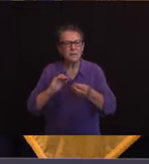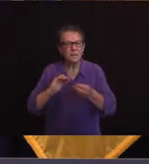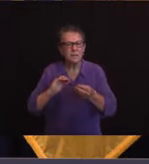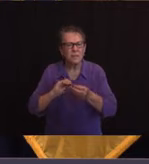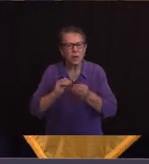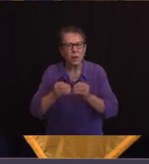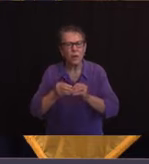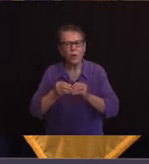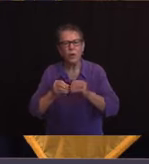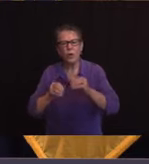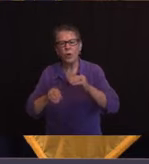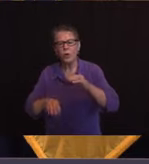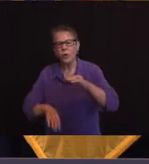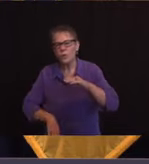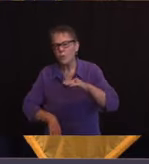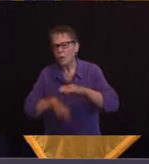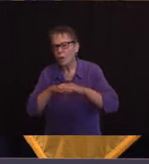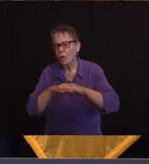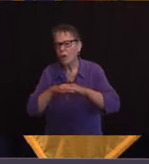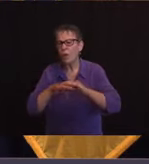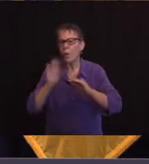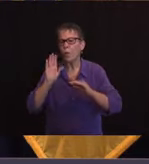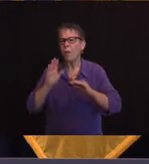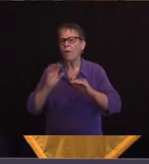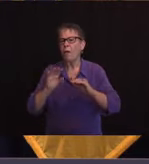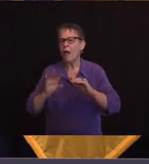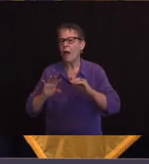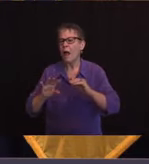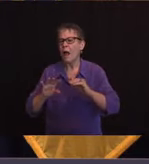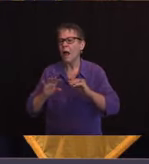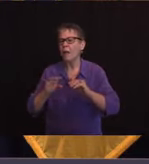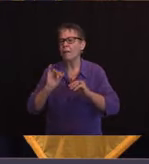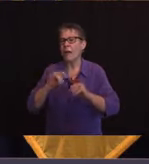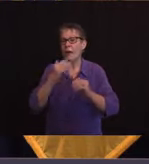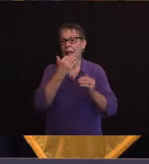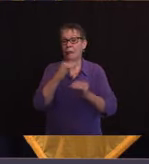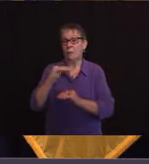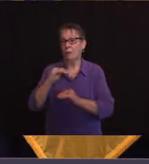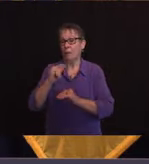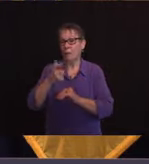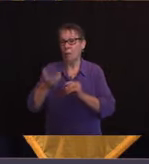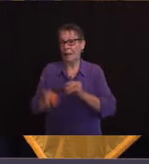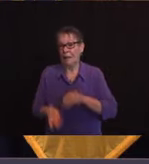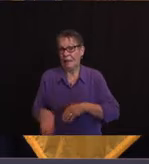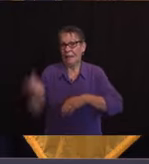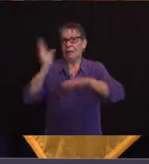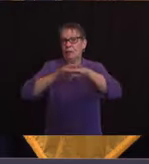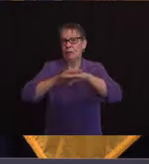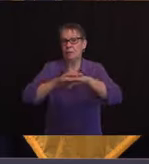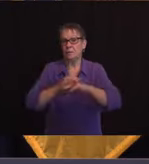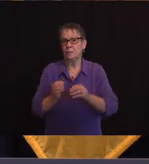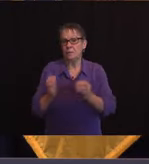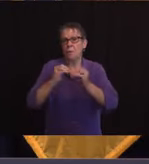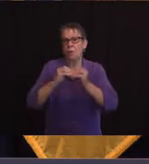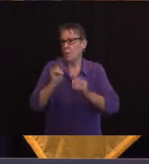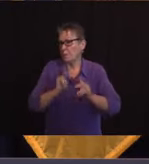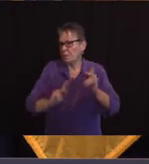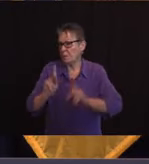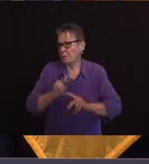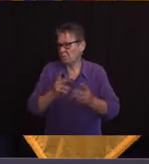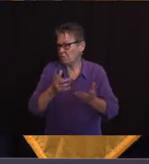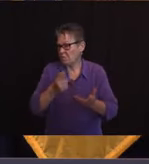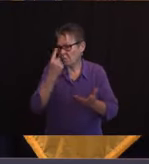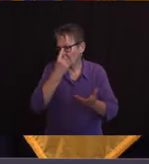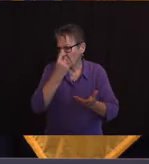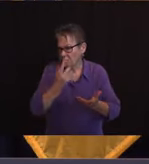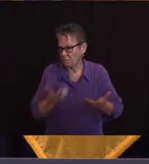openings. Number two, just with the warm weather events coming up for families and children, I know you mentioned summer camps can resume. Dr.